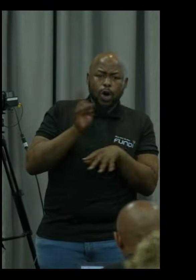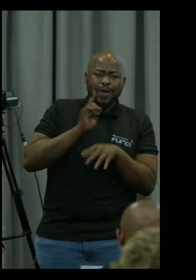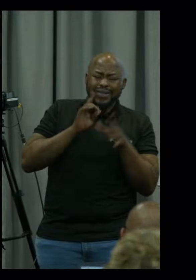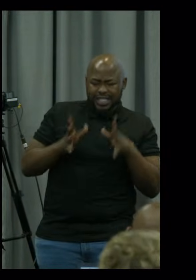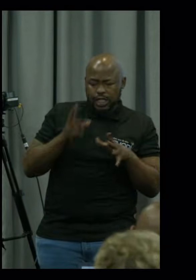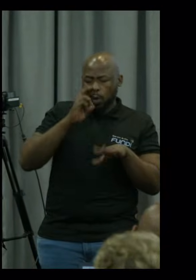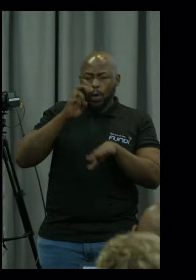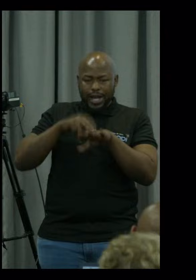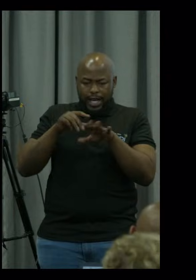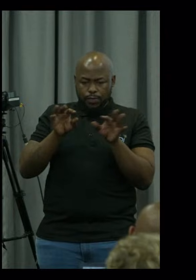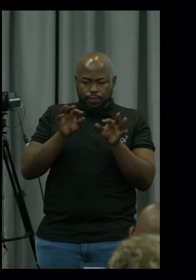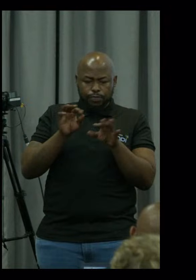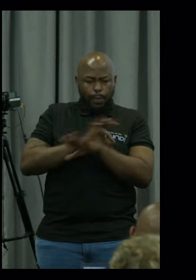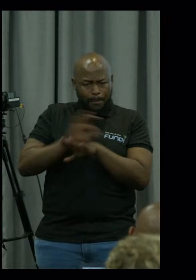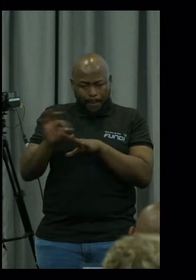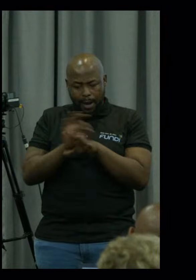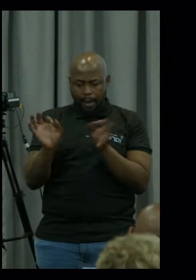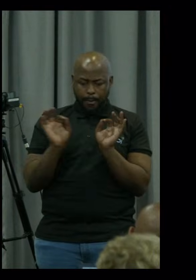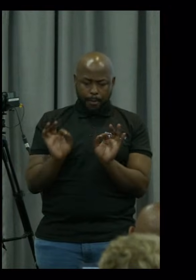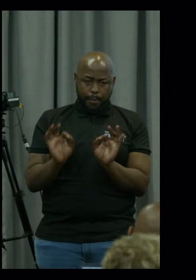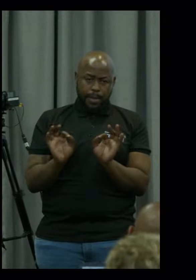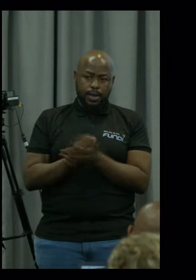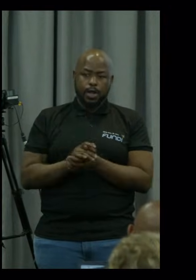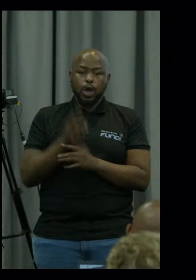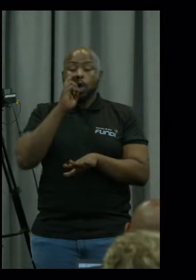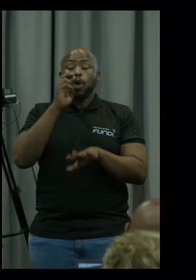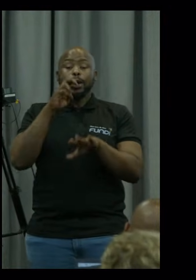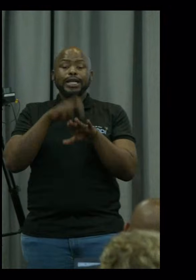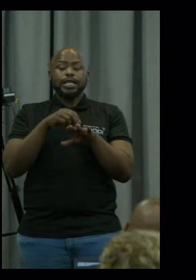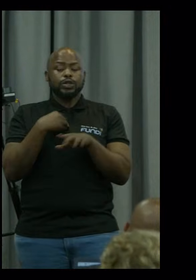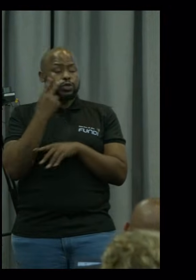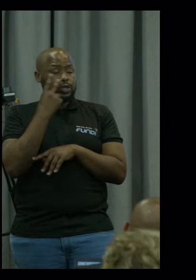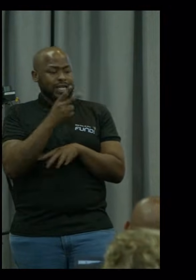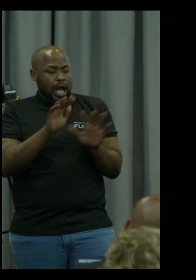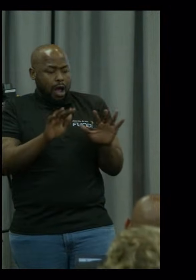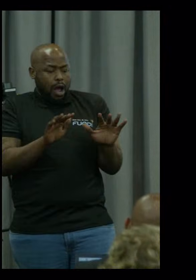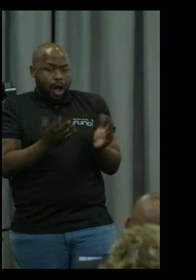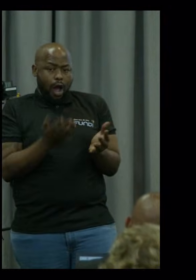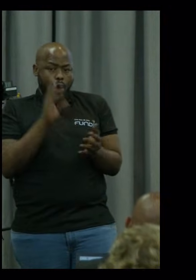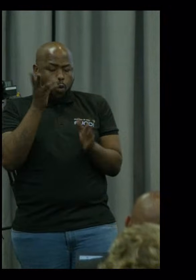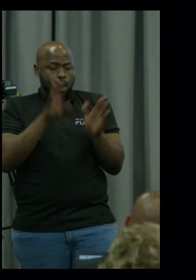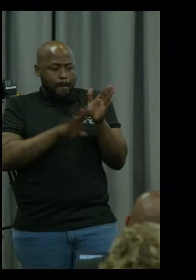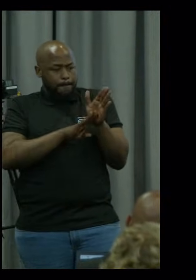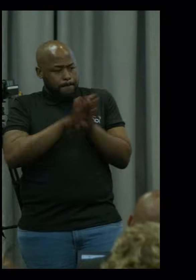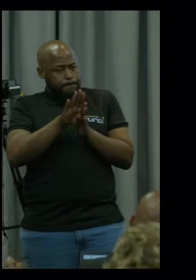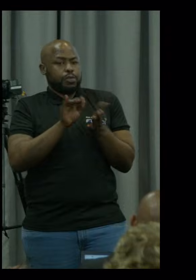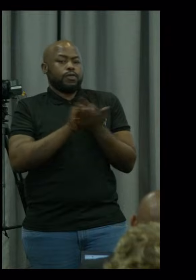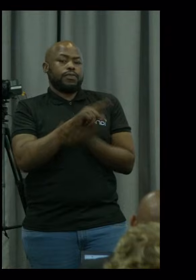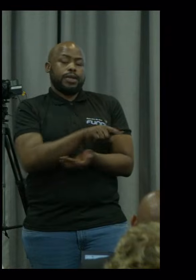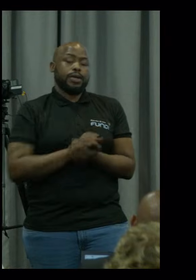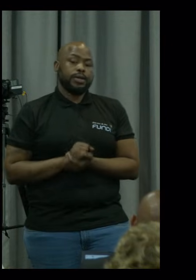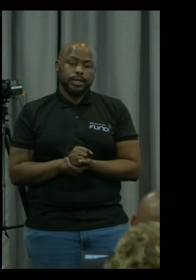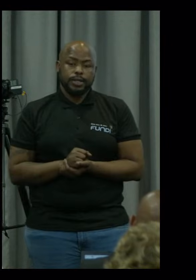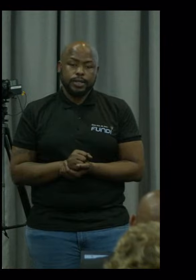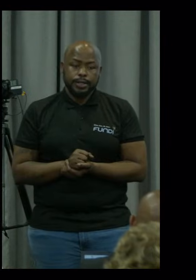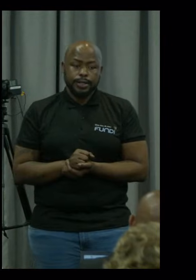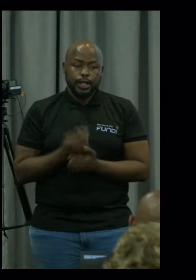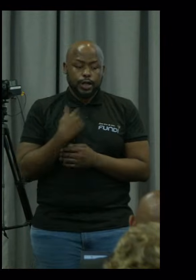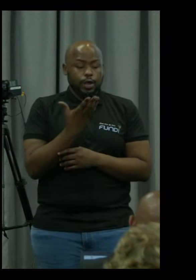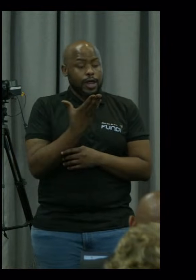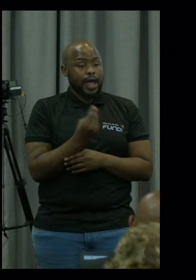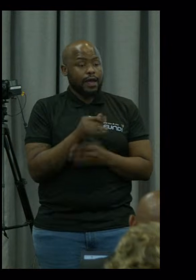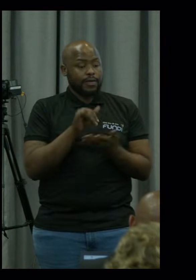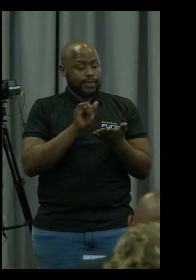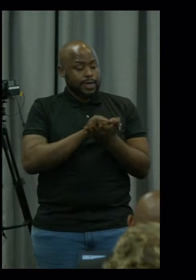able to plan according to that. So we need to have to see how we're going to improve on that. So the intention of having a